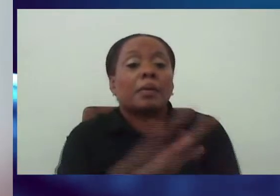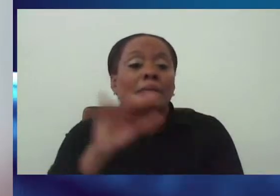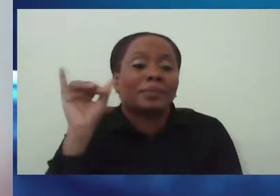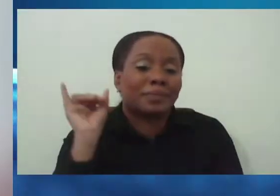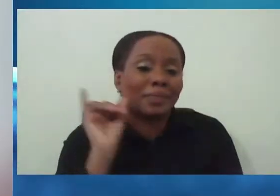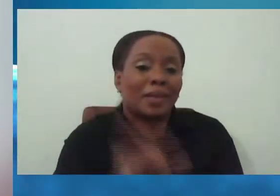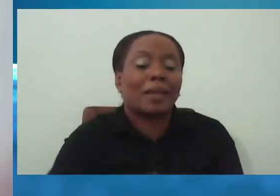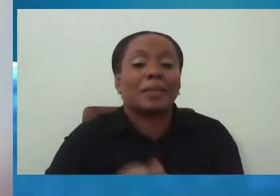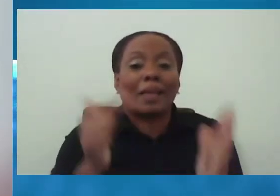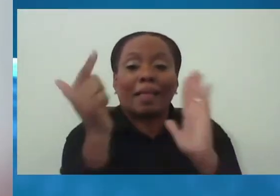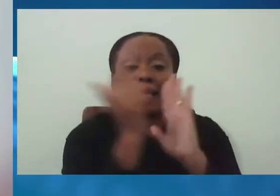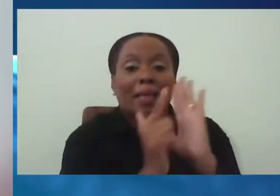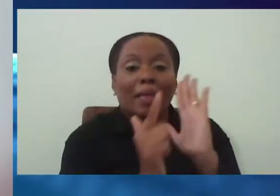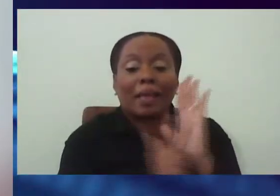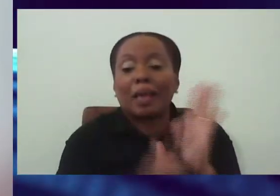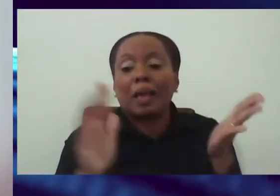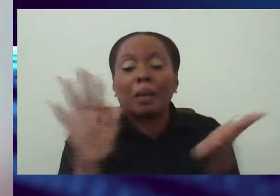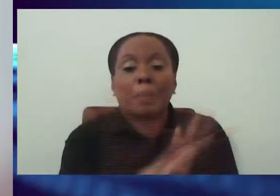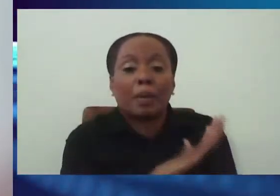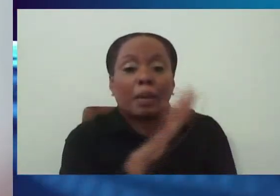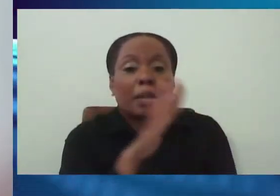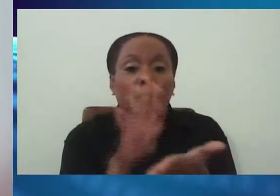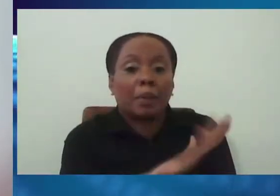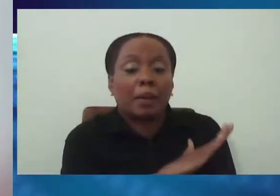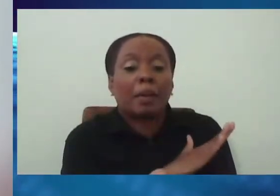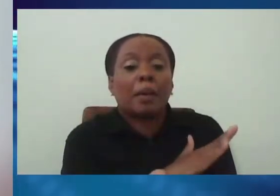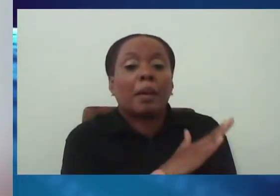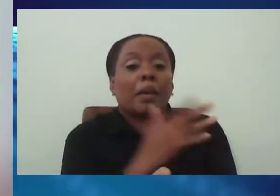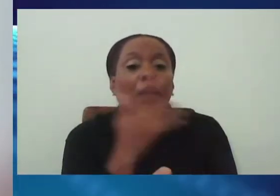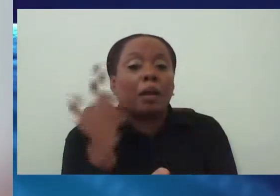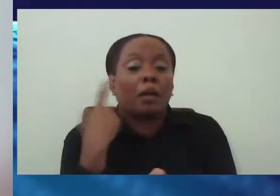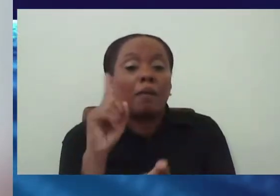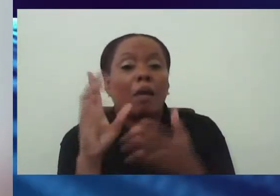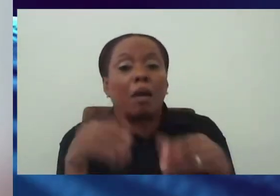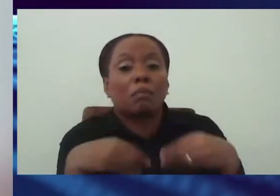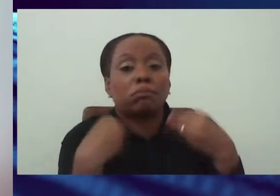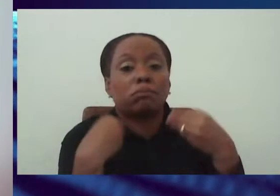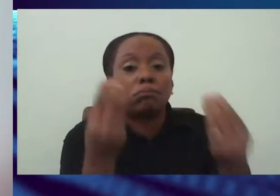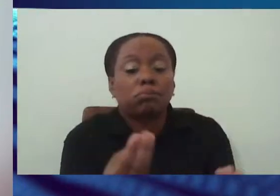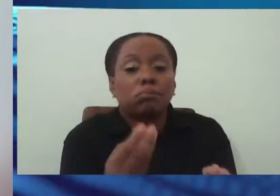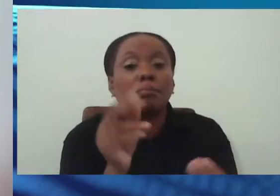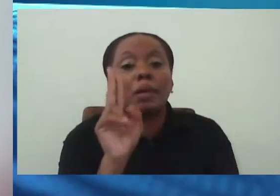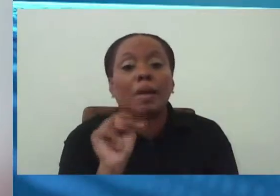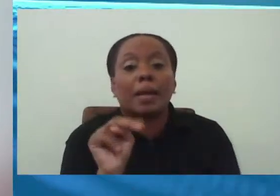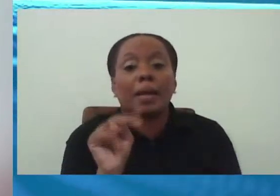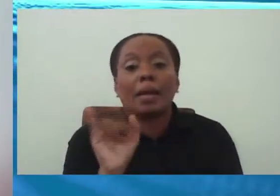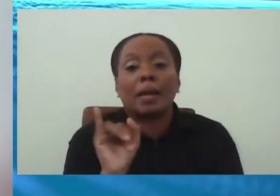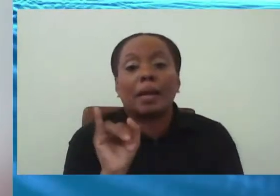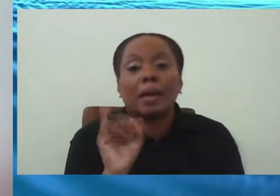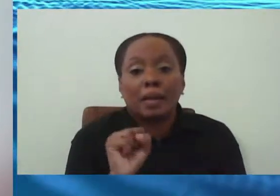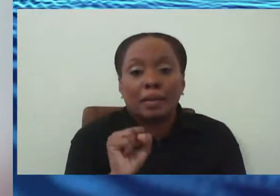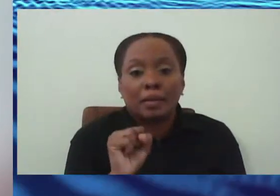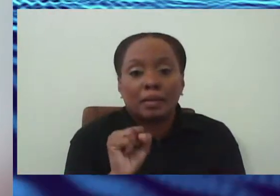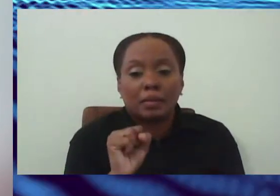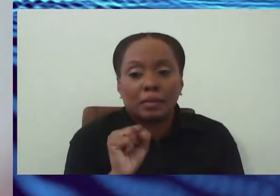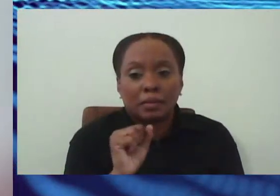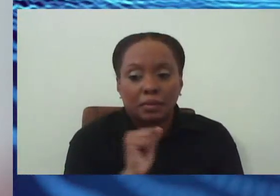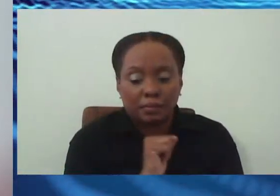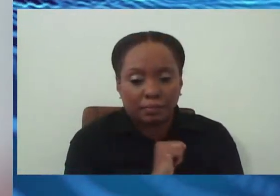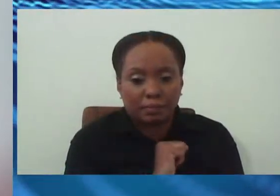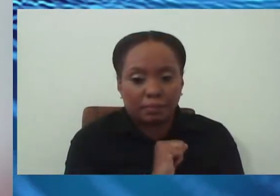legally mandated documentation for submission to NIS. By law, it is supposed to